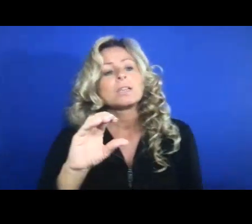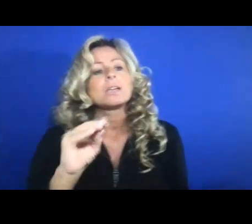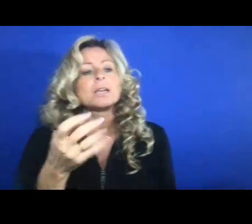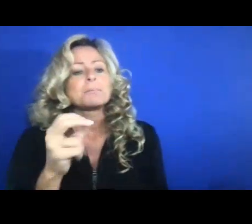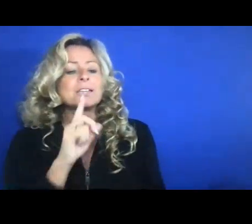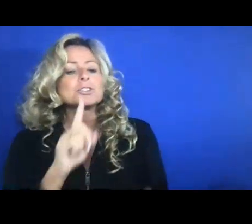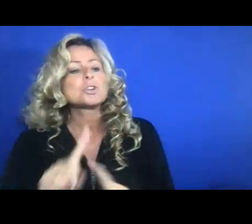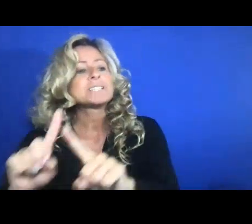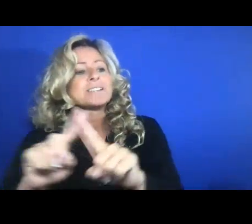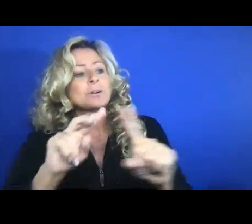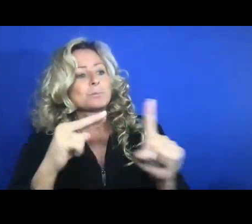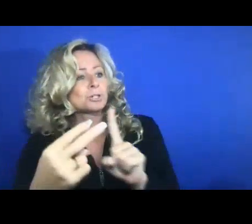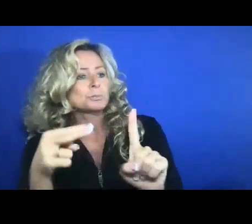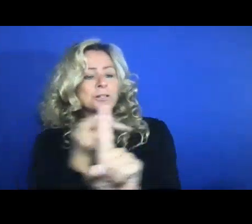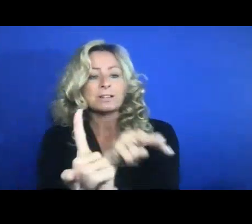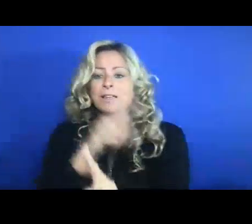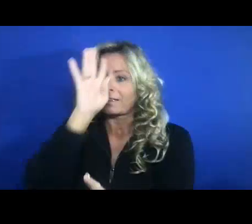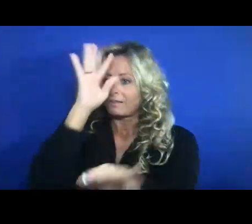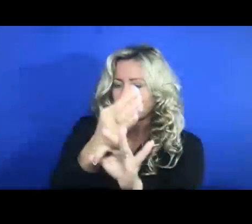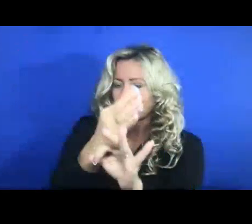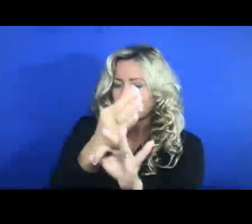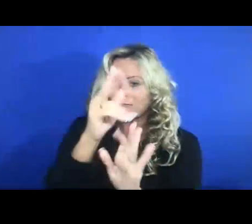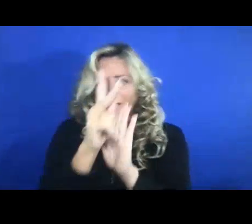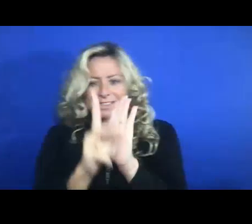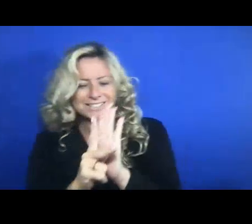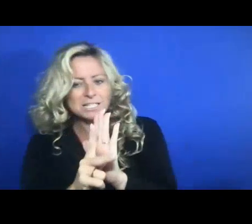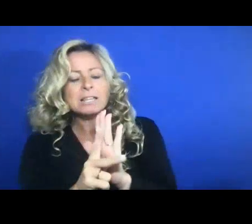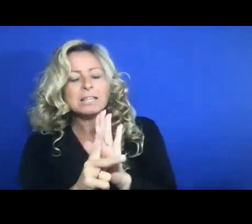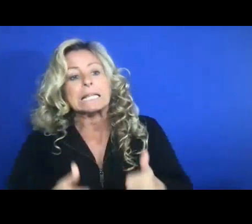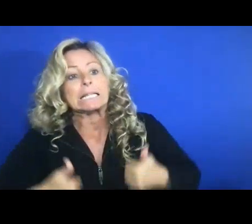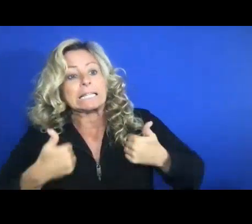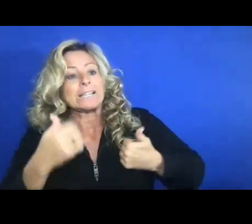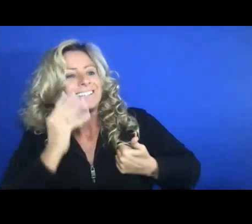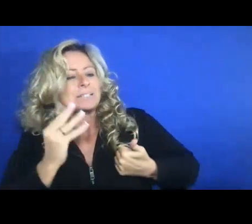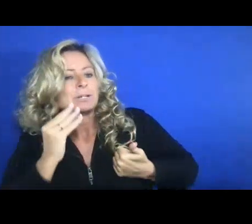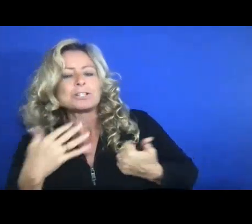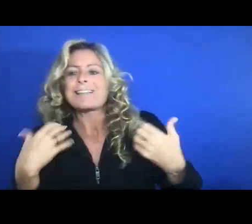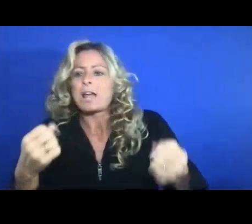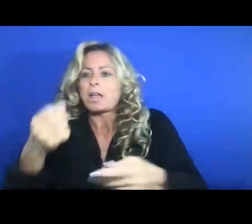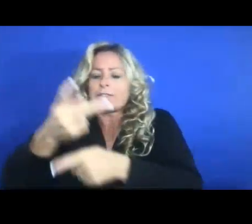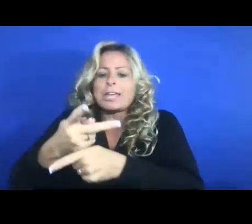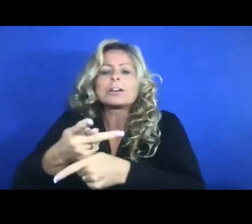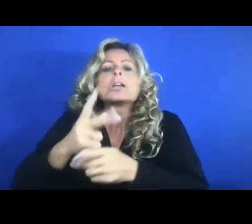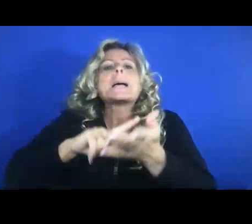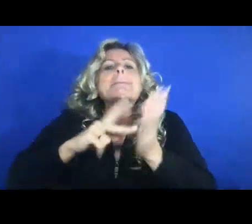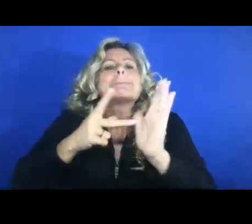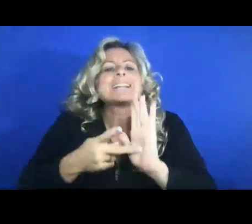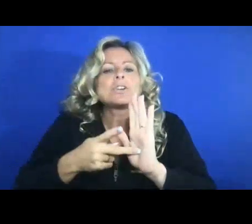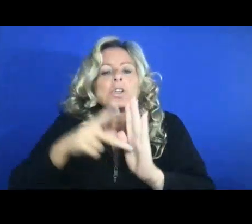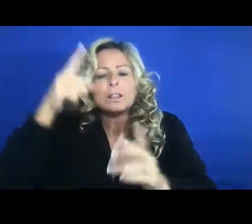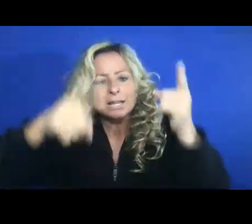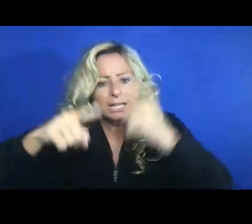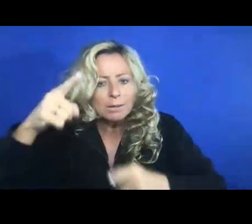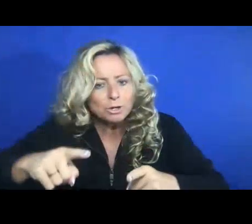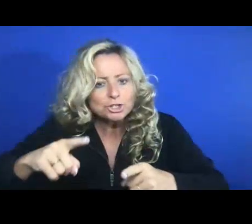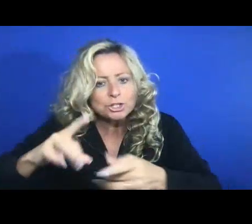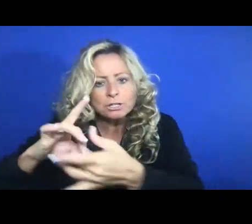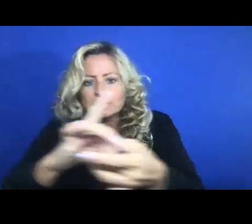perspective: faith and policy, lived experience, healthcare. What does meaningful collaboration between these sectors look like